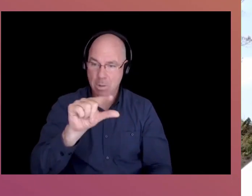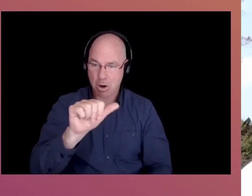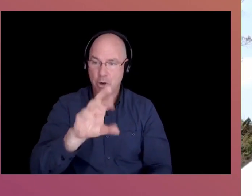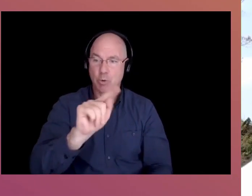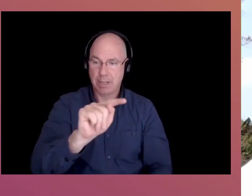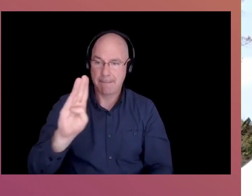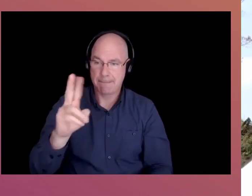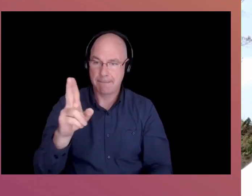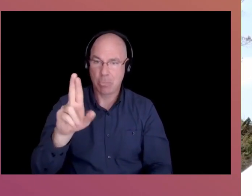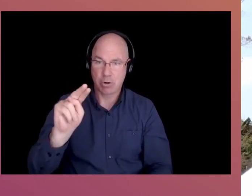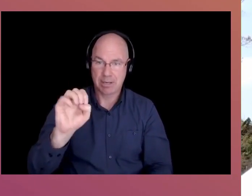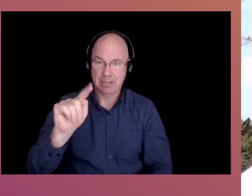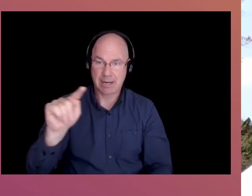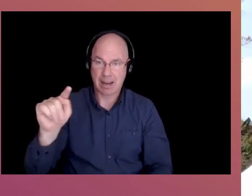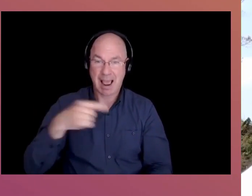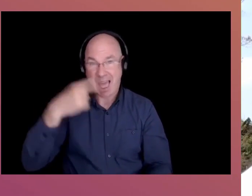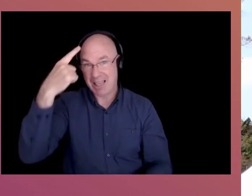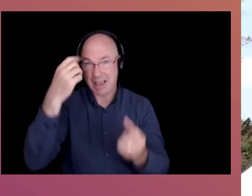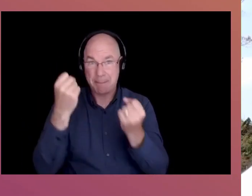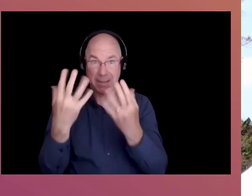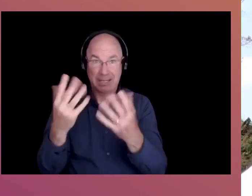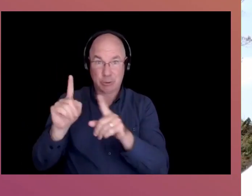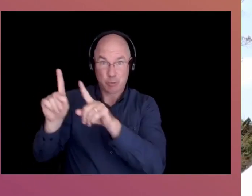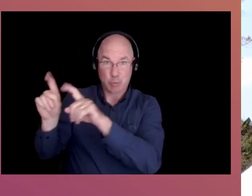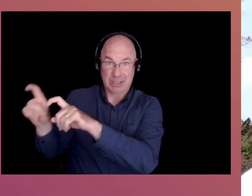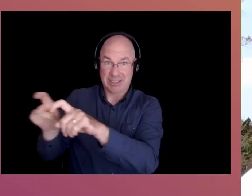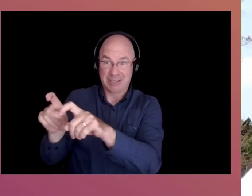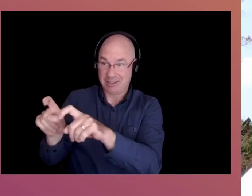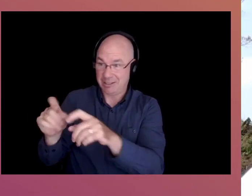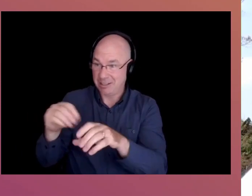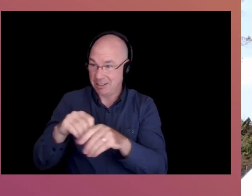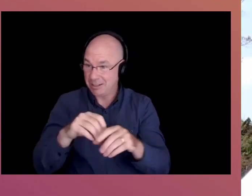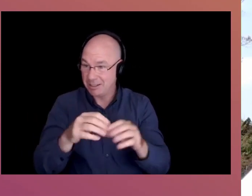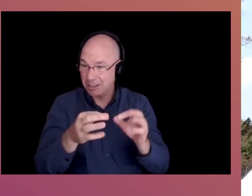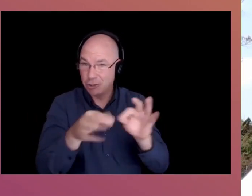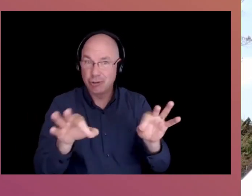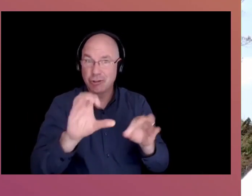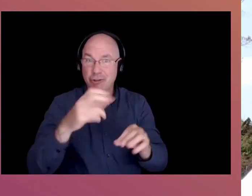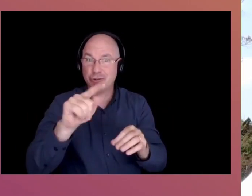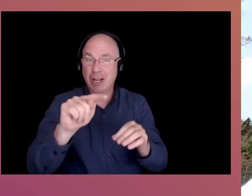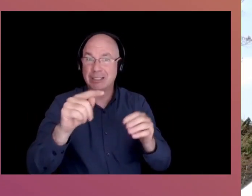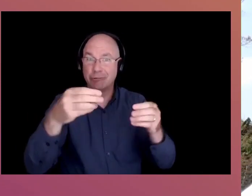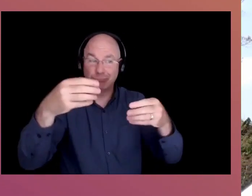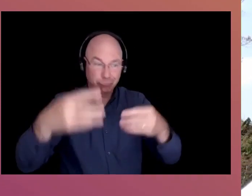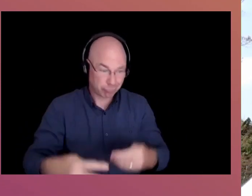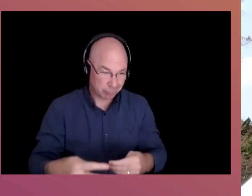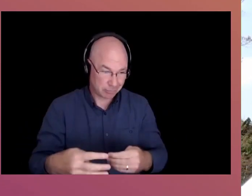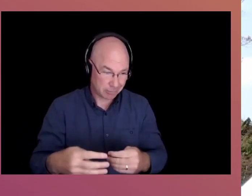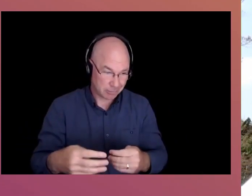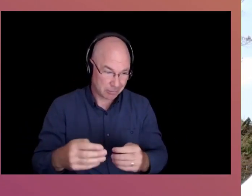I think there are many questions in the text chat box, but